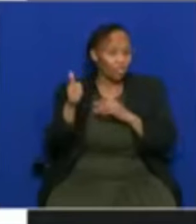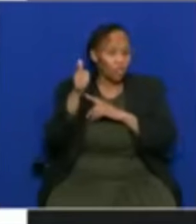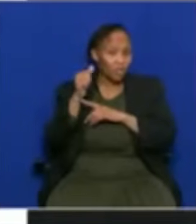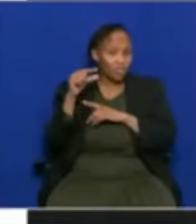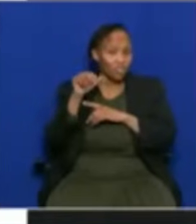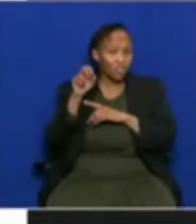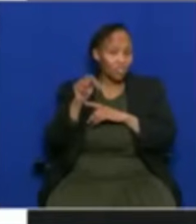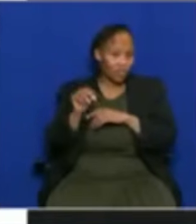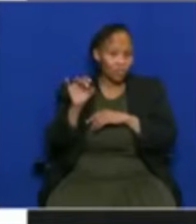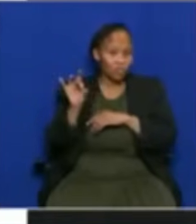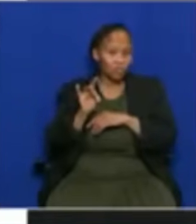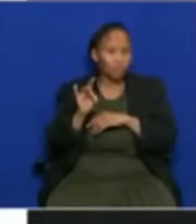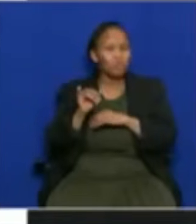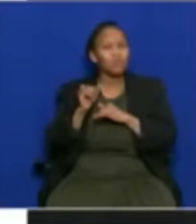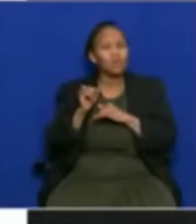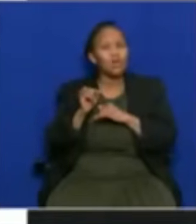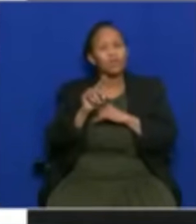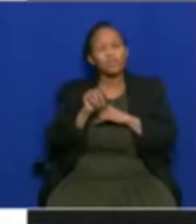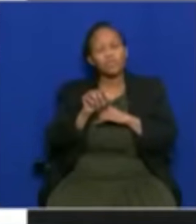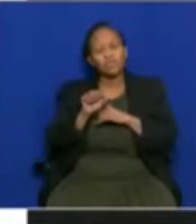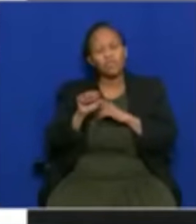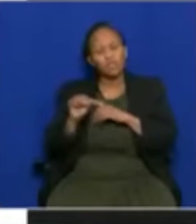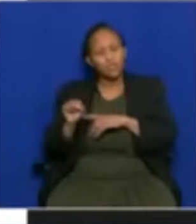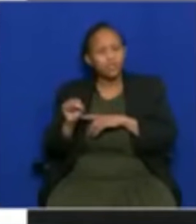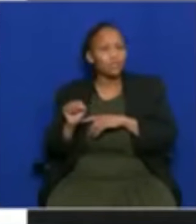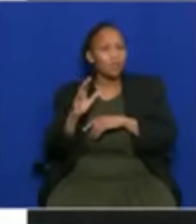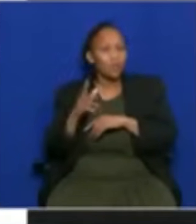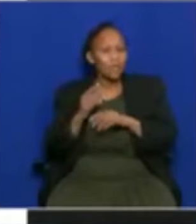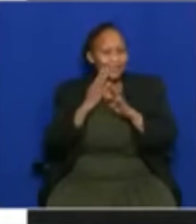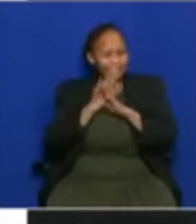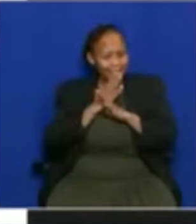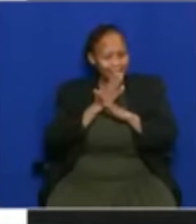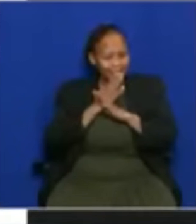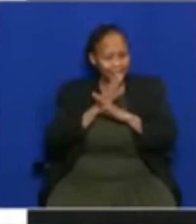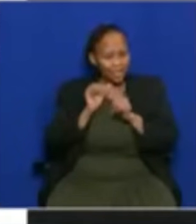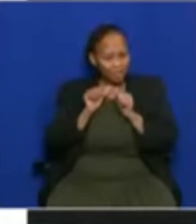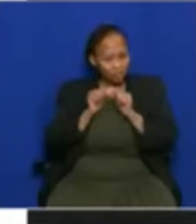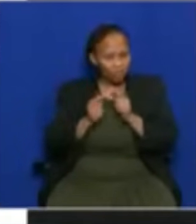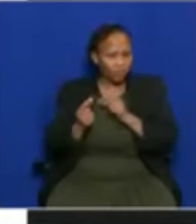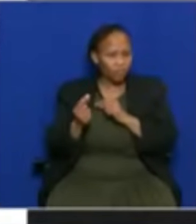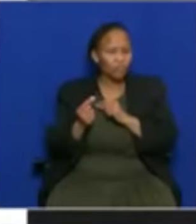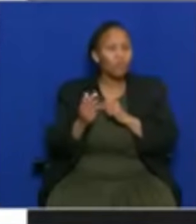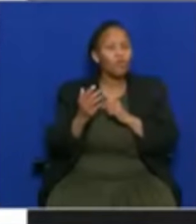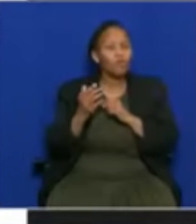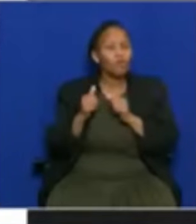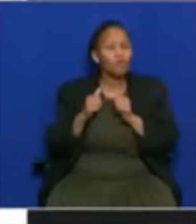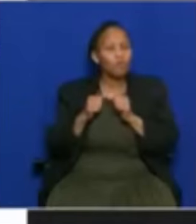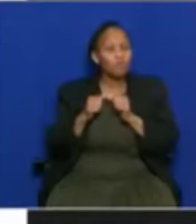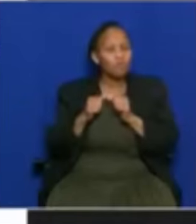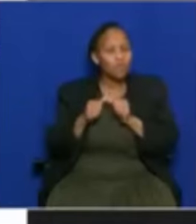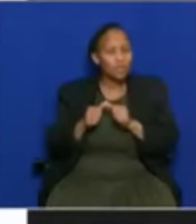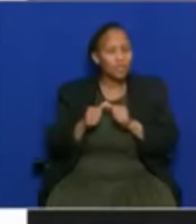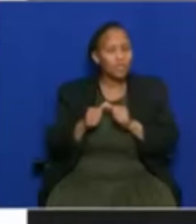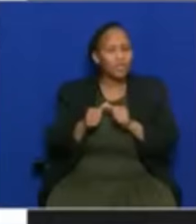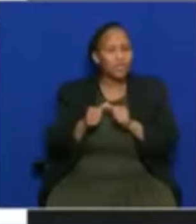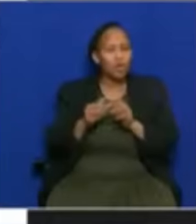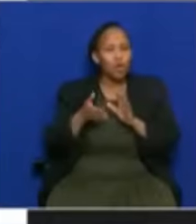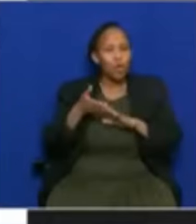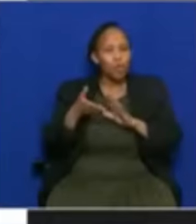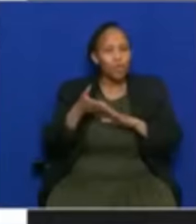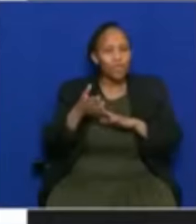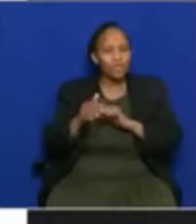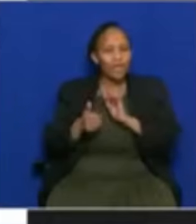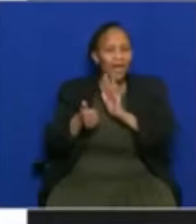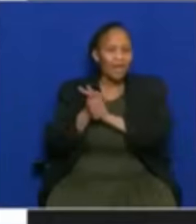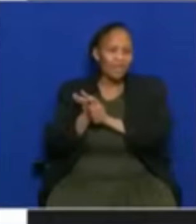doing, TSS would maintain its secrecy and strategic operations advantage. That would then go to the very